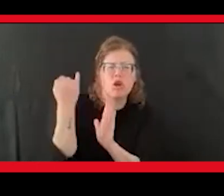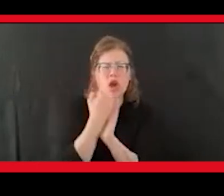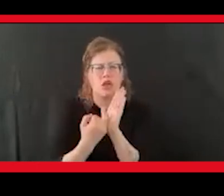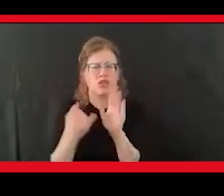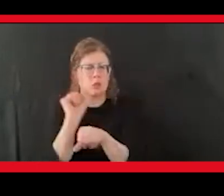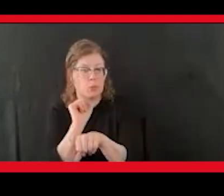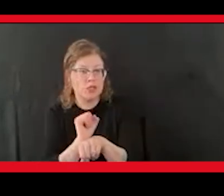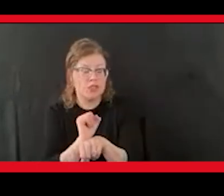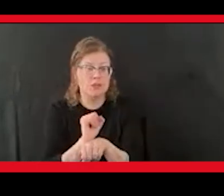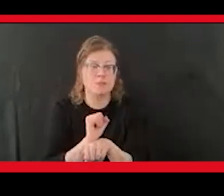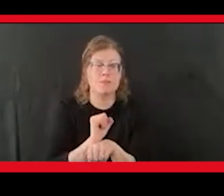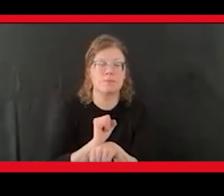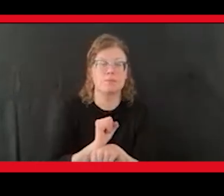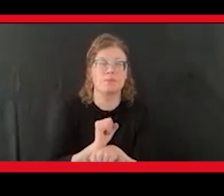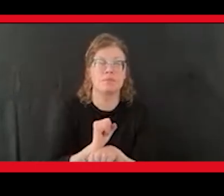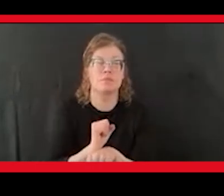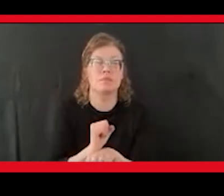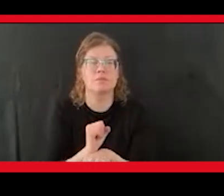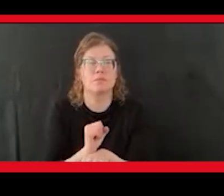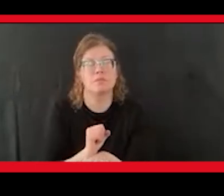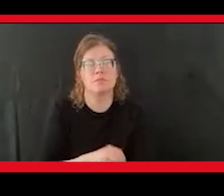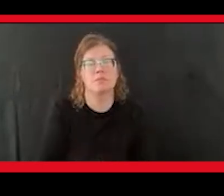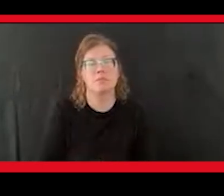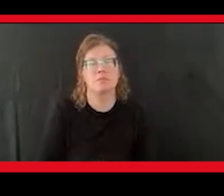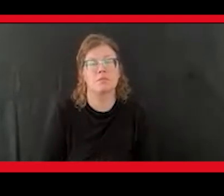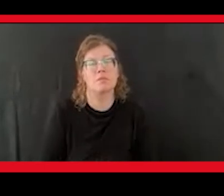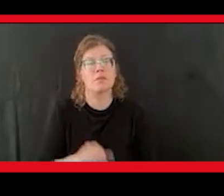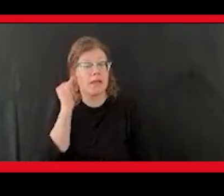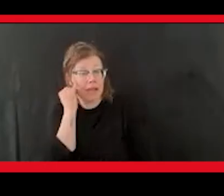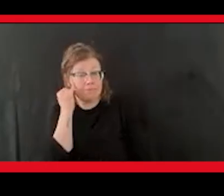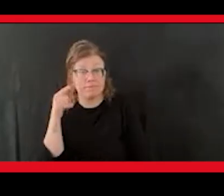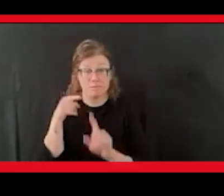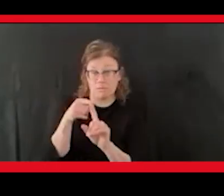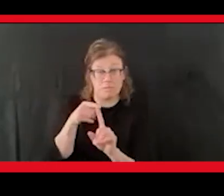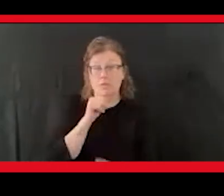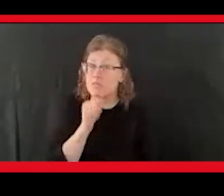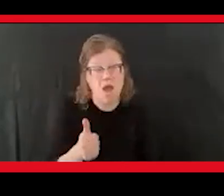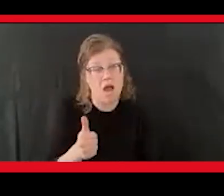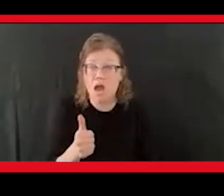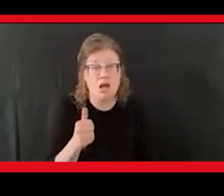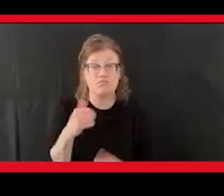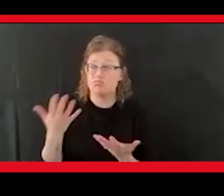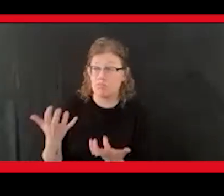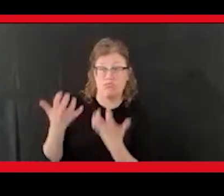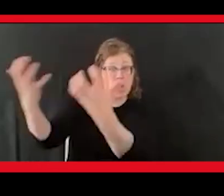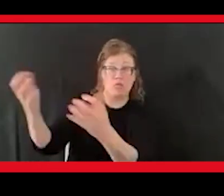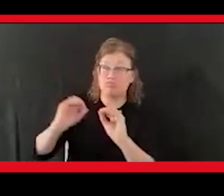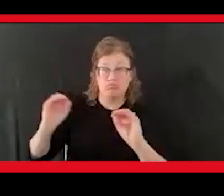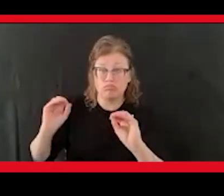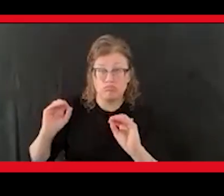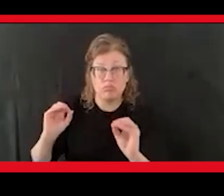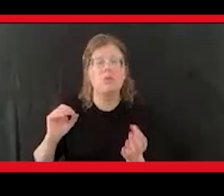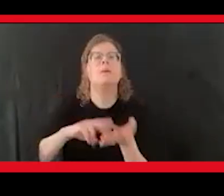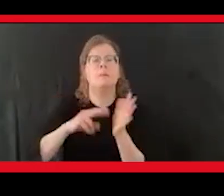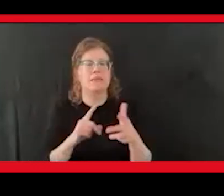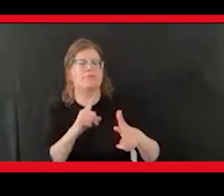shared with an audience or the general public at this time. It may eventually be shared publicly, but it